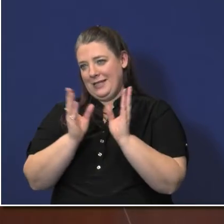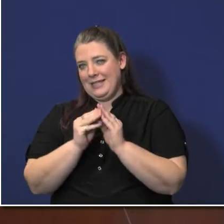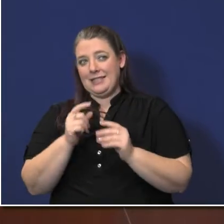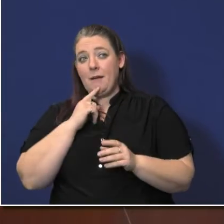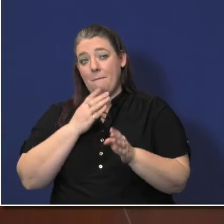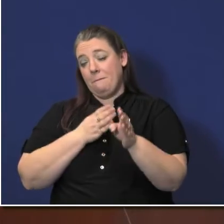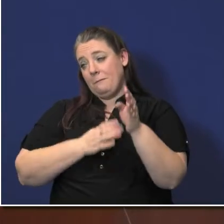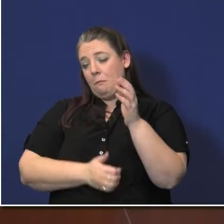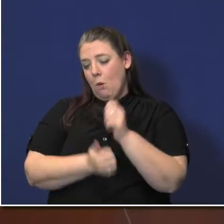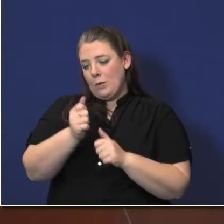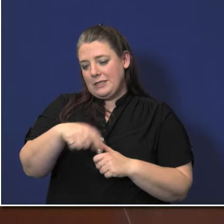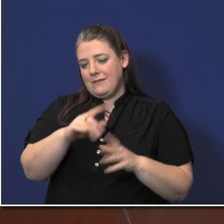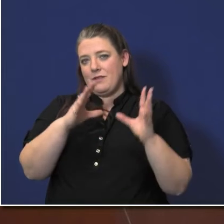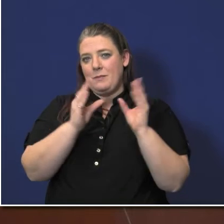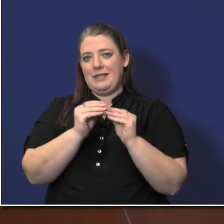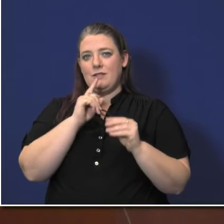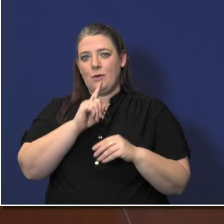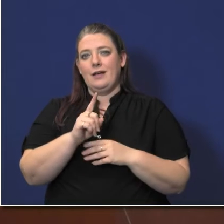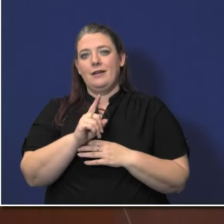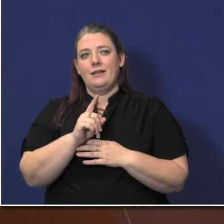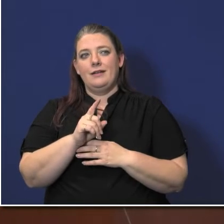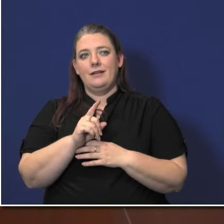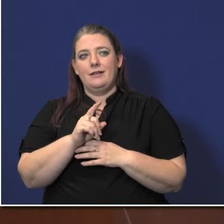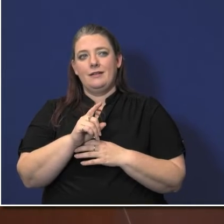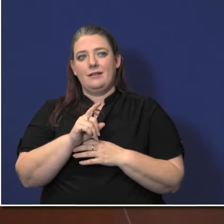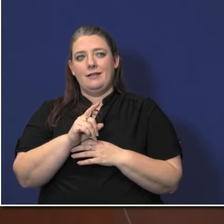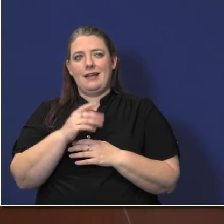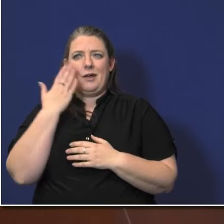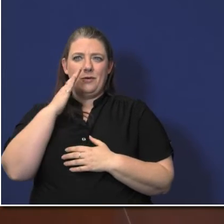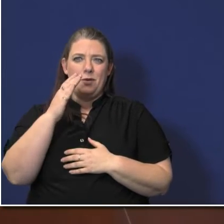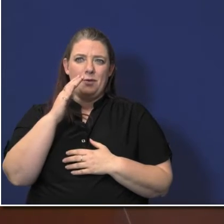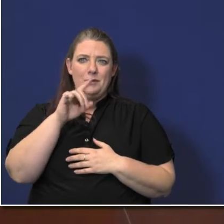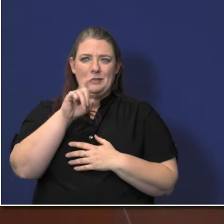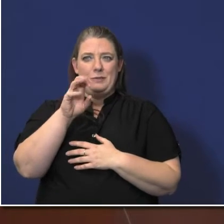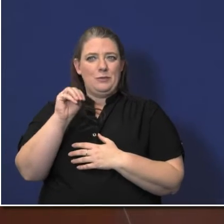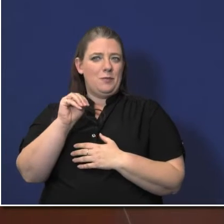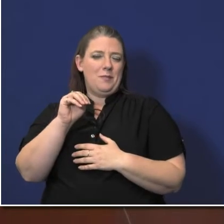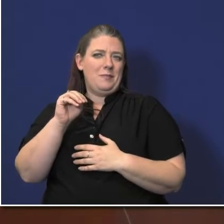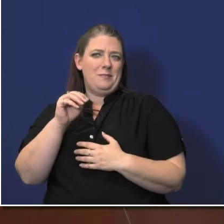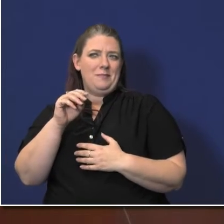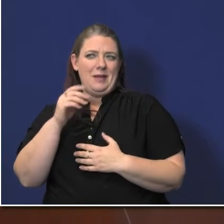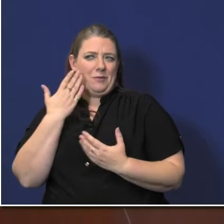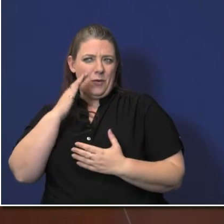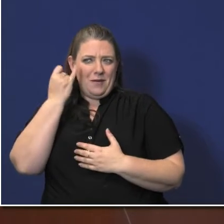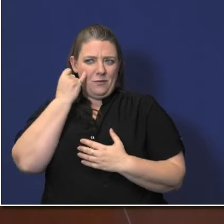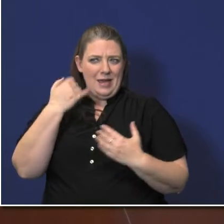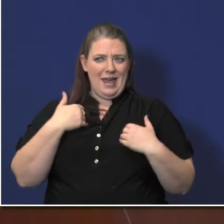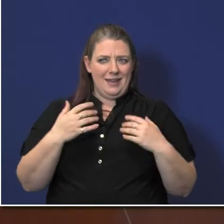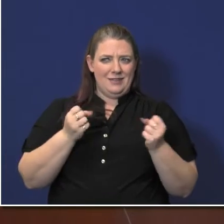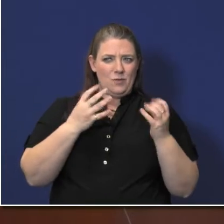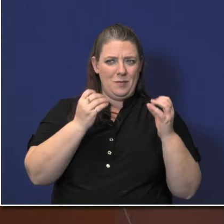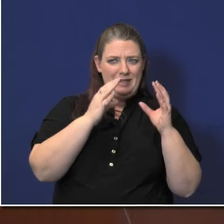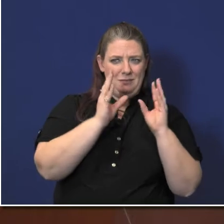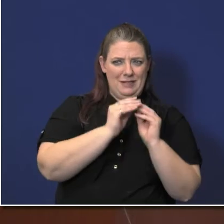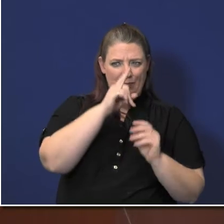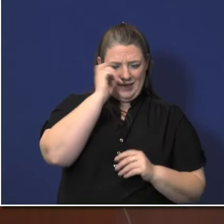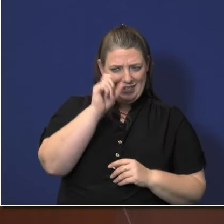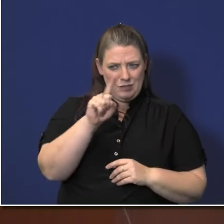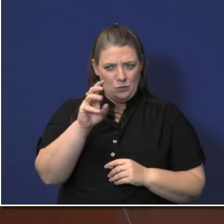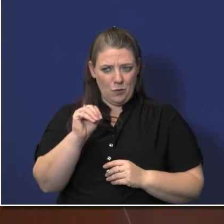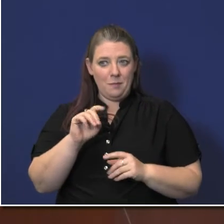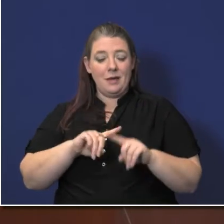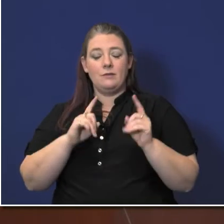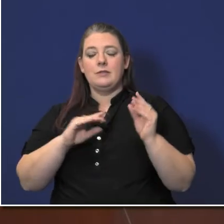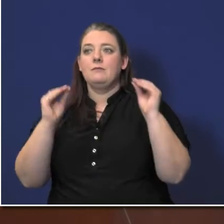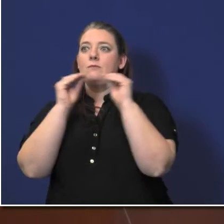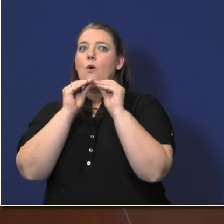of them were in Zoom, and I don't know if we had that many because we had Zoom, probably, but it made it actually more efficient. And we even